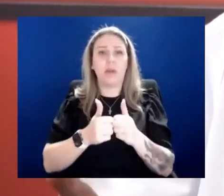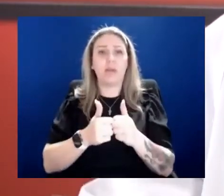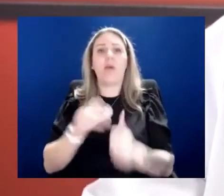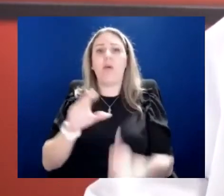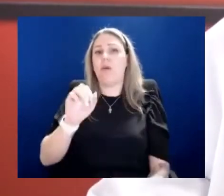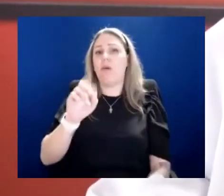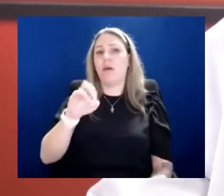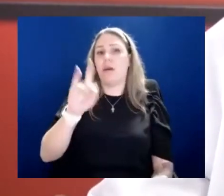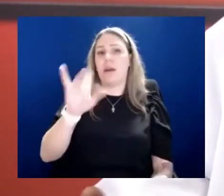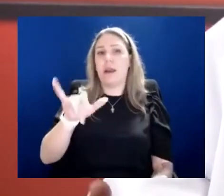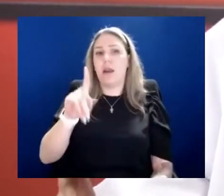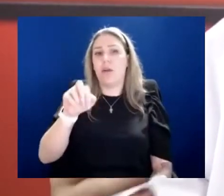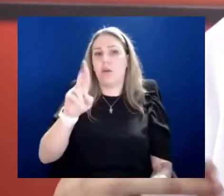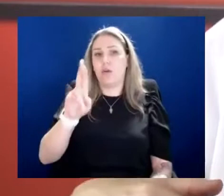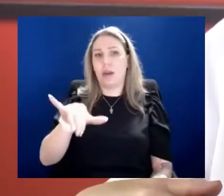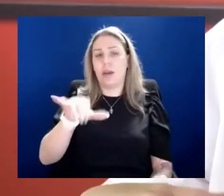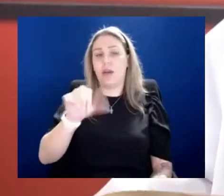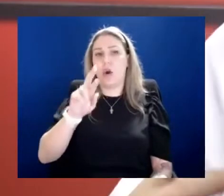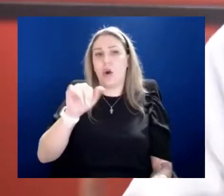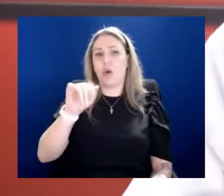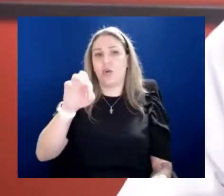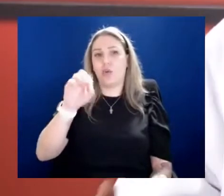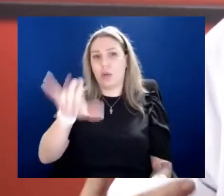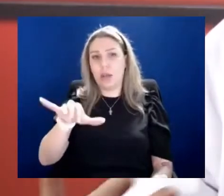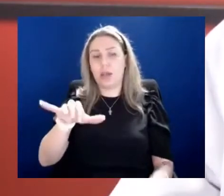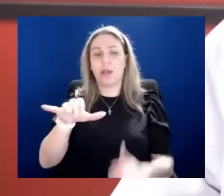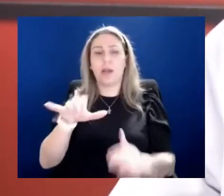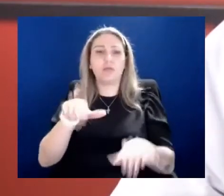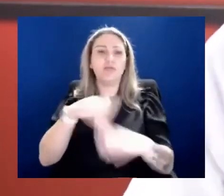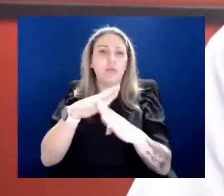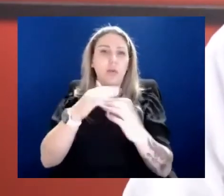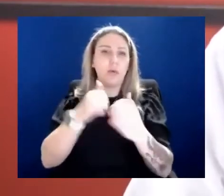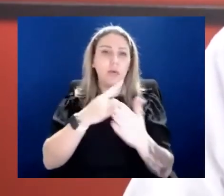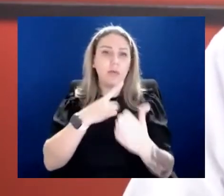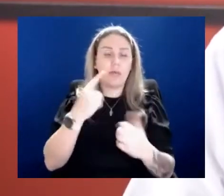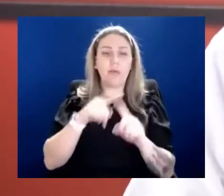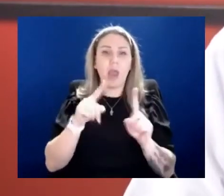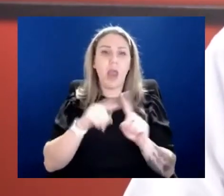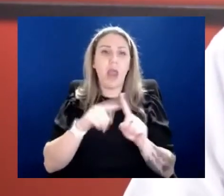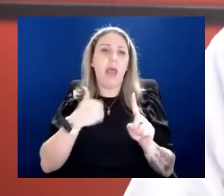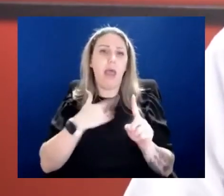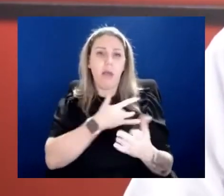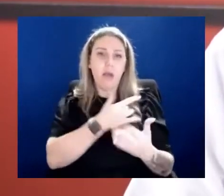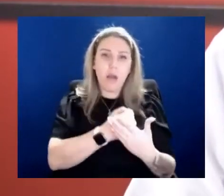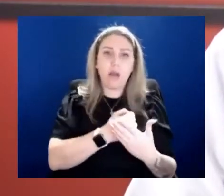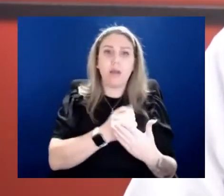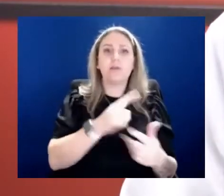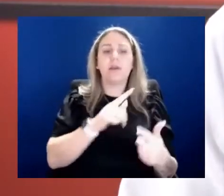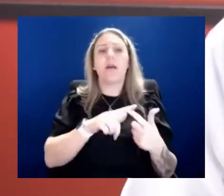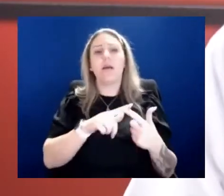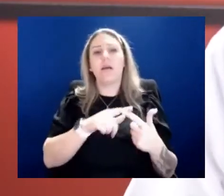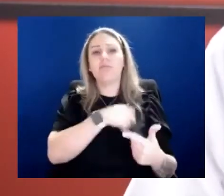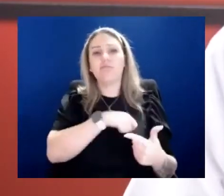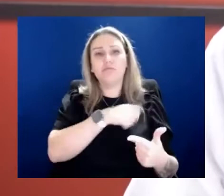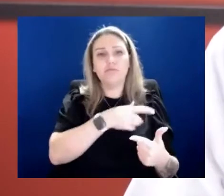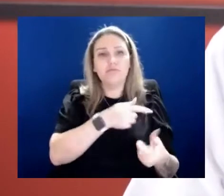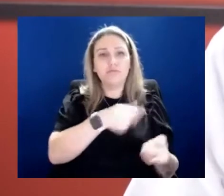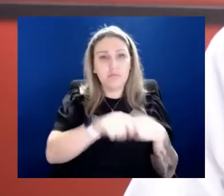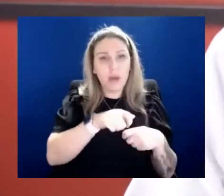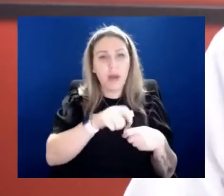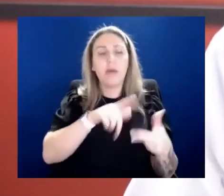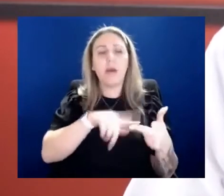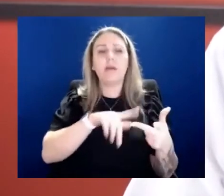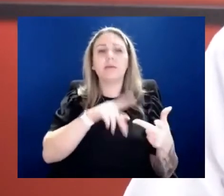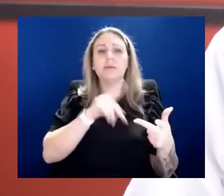prevent people at risk. But once, say, you've had a heart attack or a bypass or a stent, then it's time to consider something like that. And that's something, obviously, your